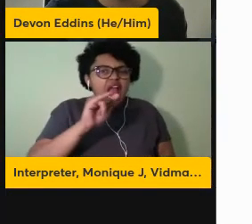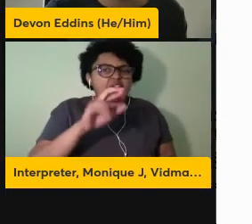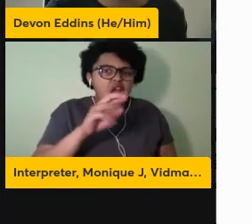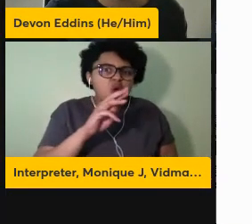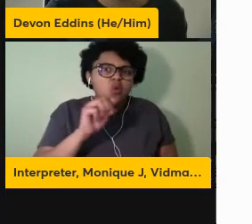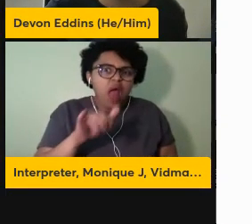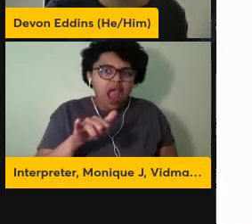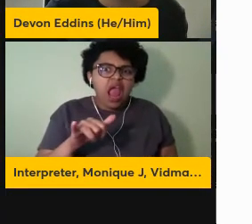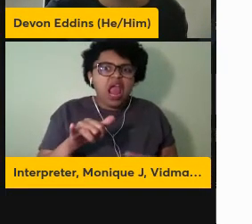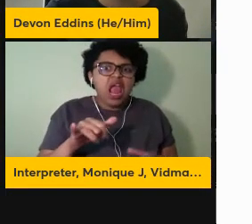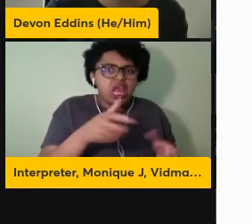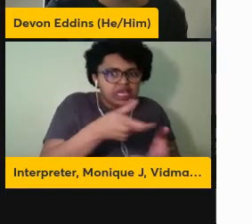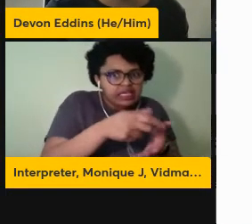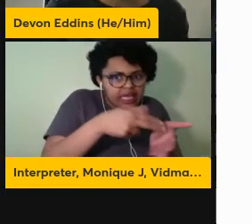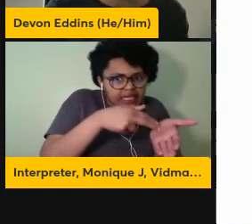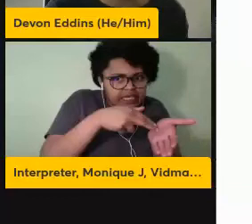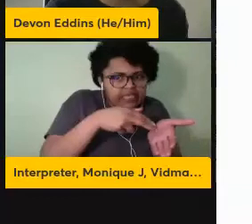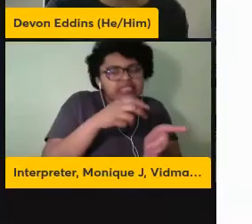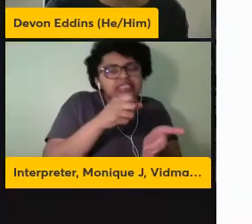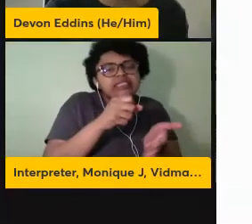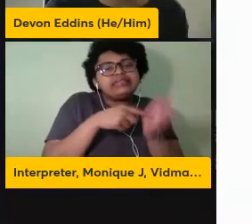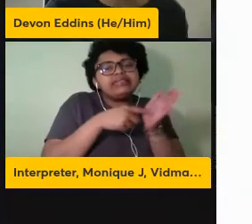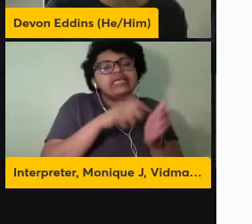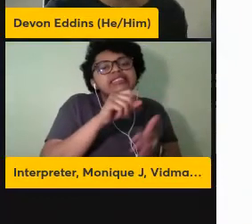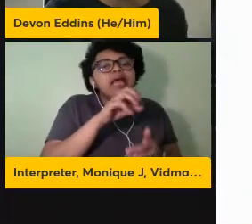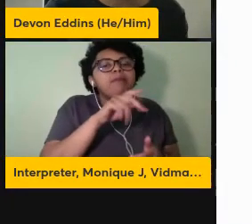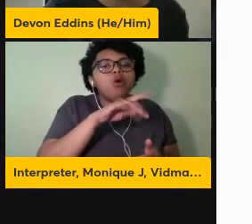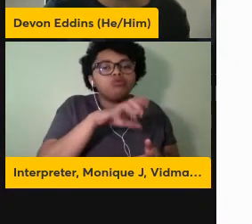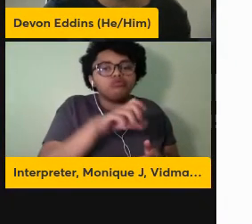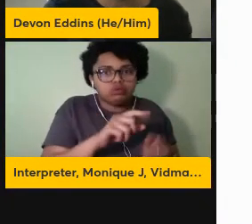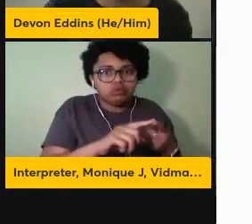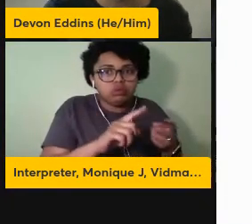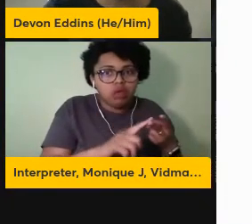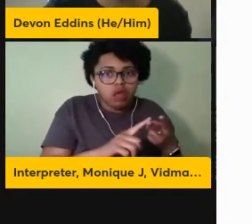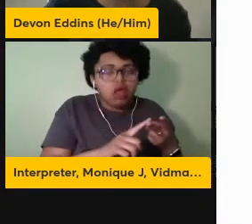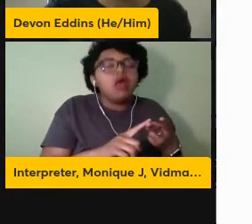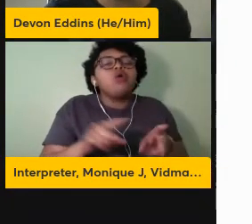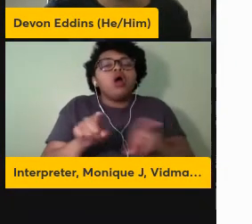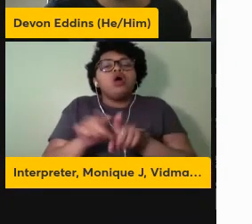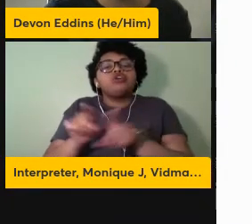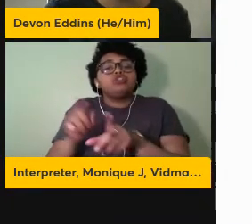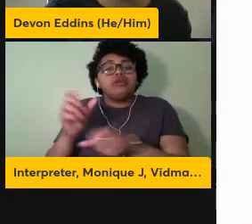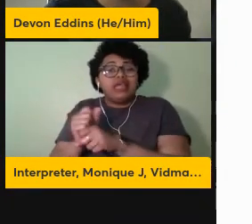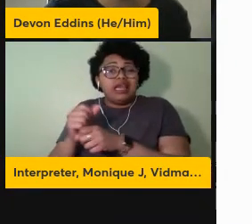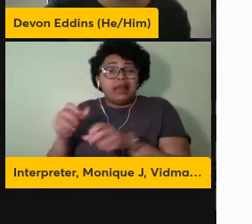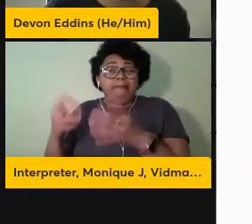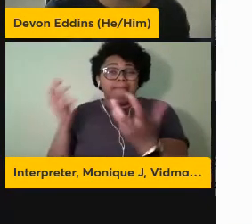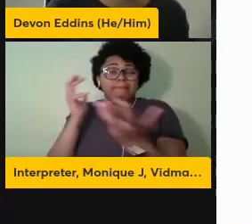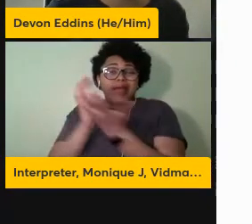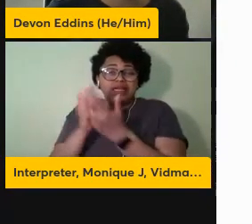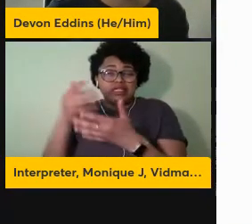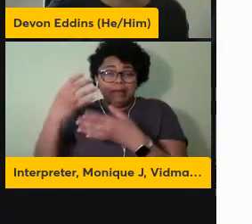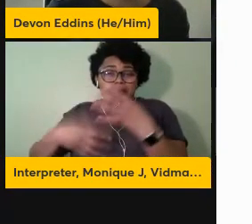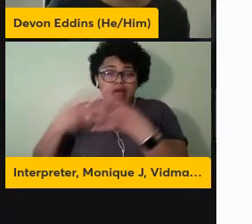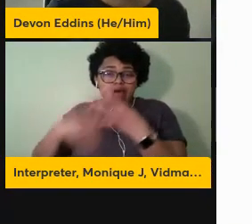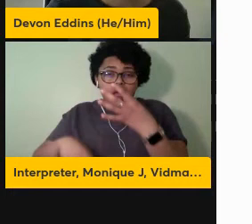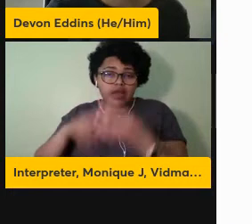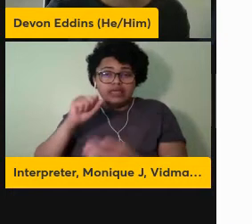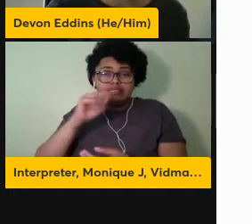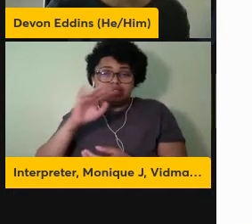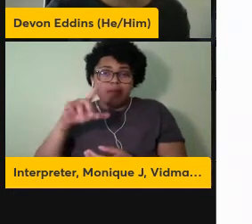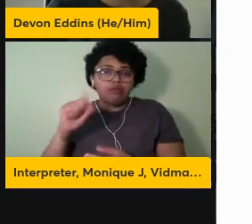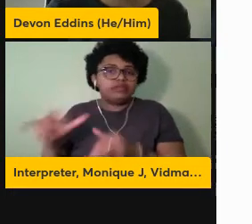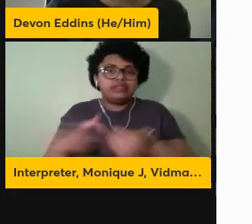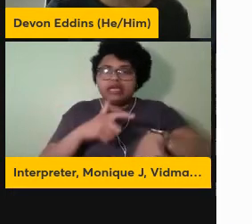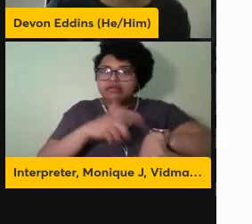were intubated, or the ET tube. And we would also get matching blood samples at the same time that were collected together. From